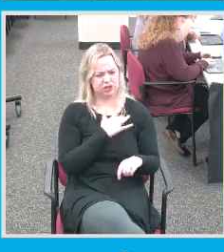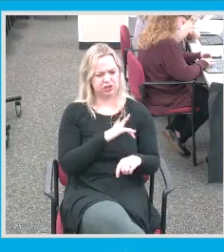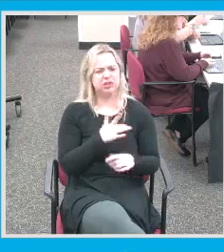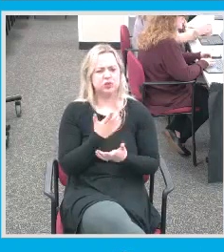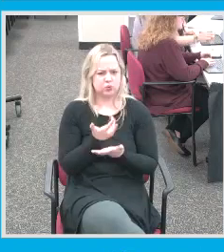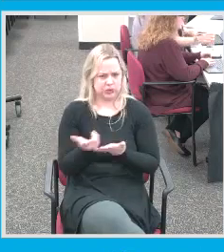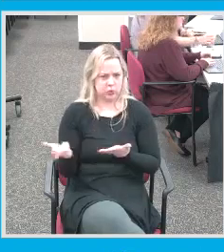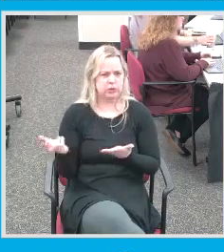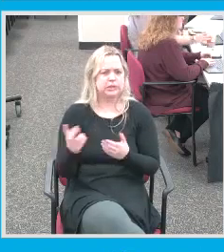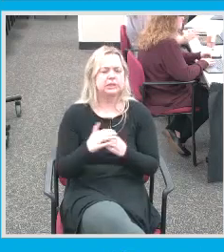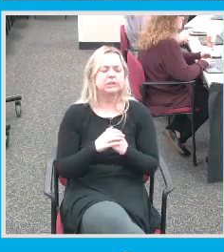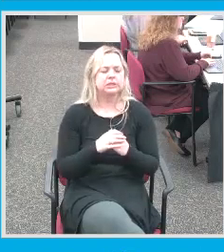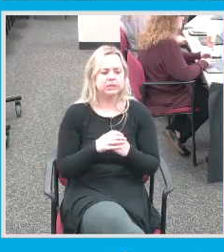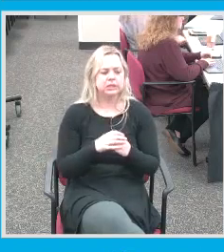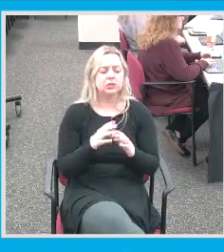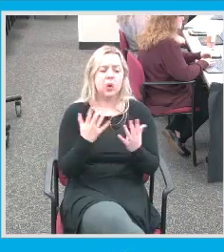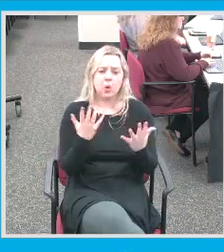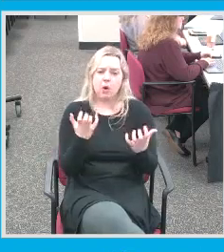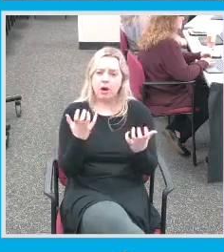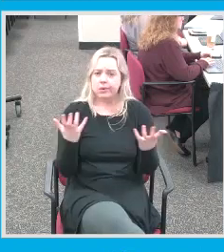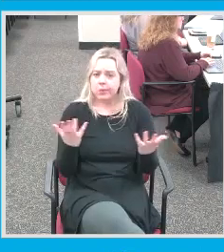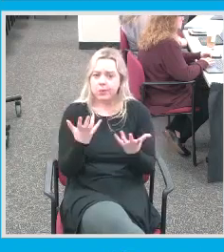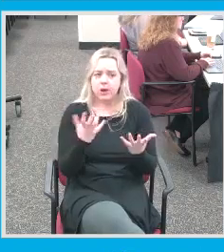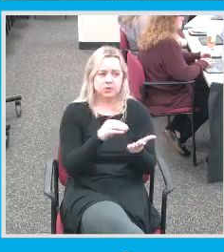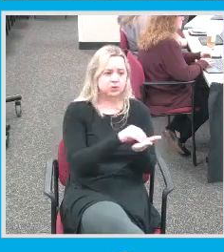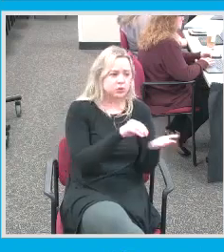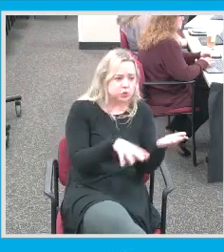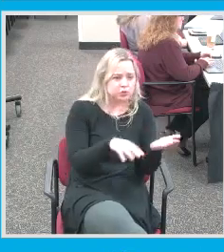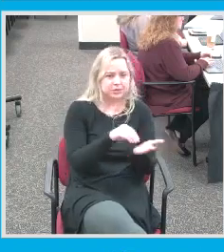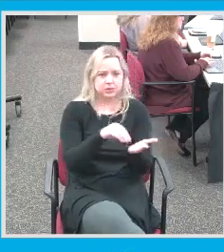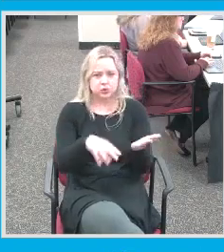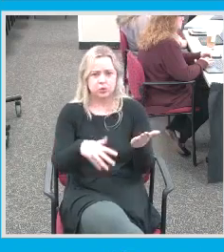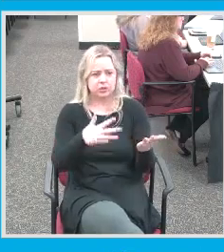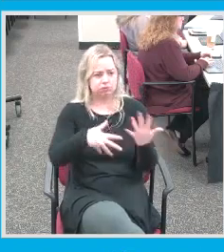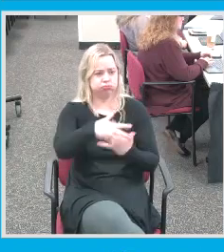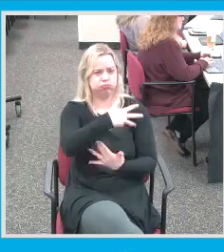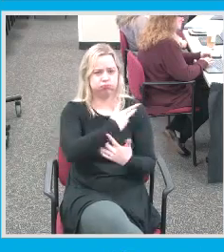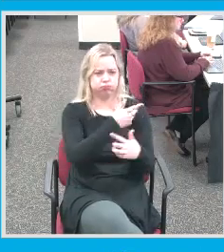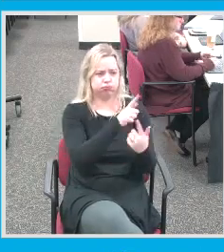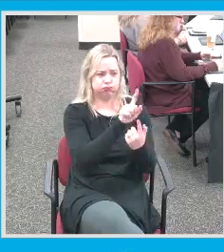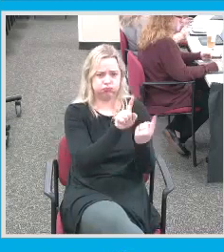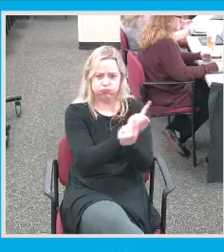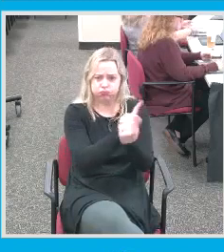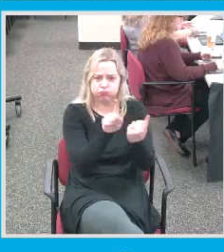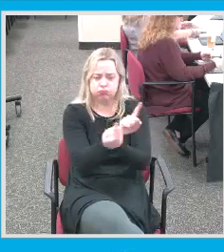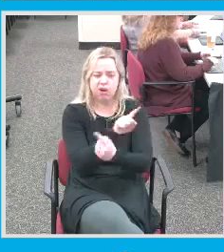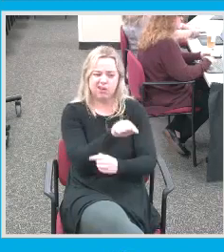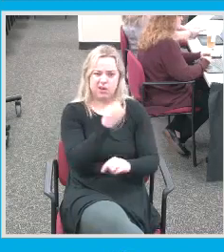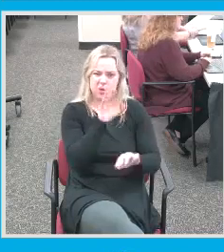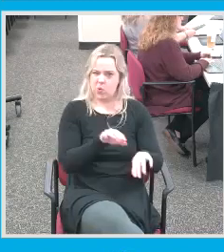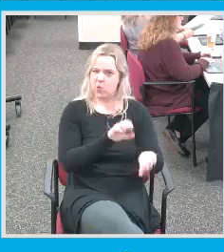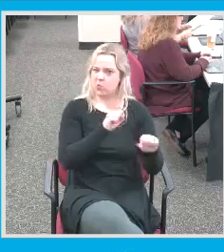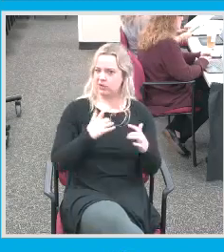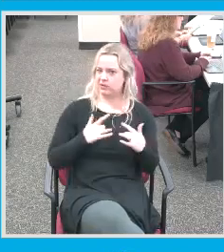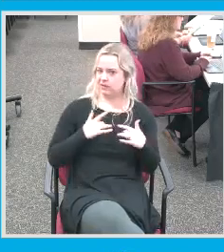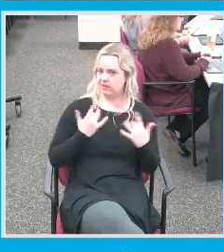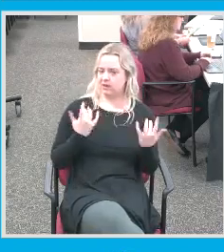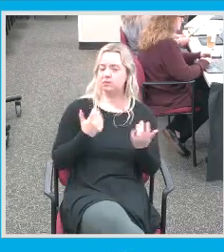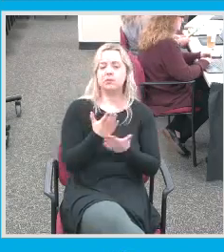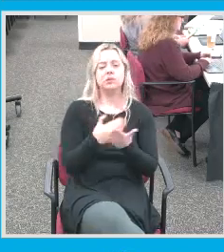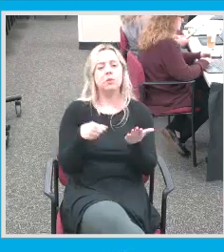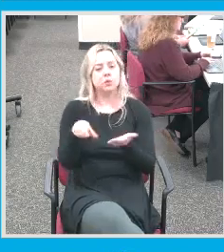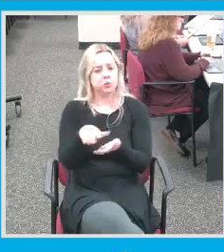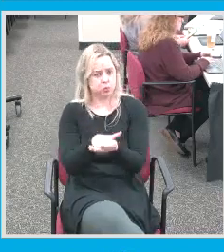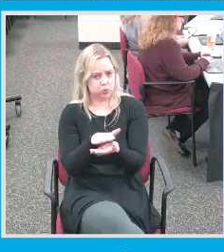we, want that peer-to-peer contact. They host events, and some of our schools will be touching on the